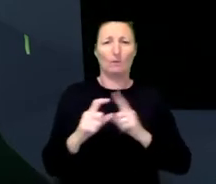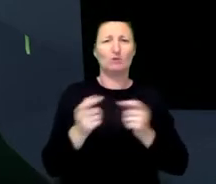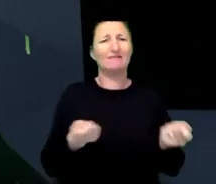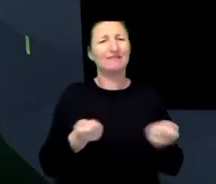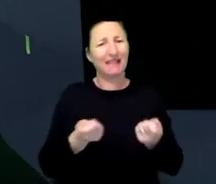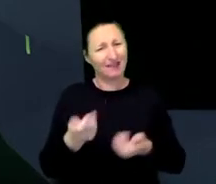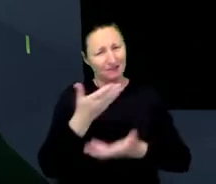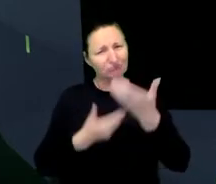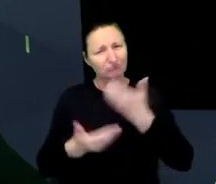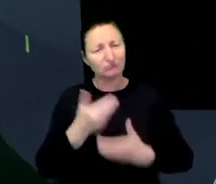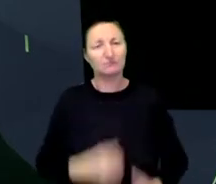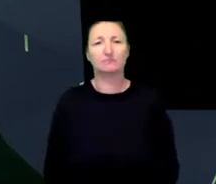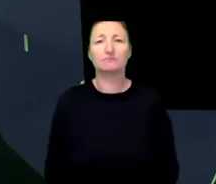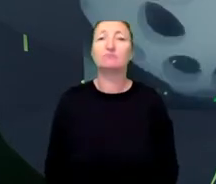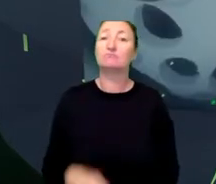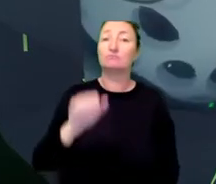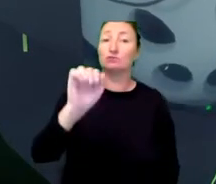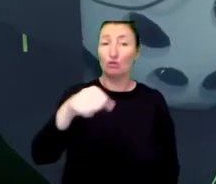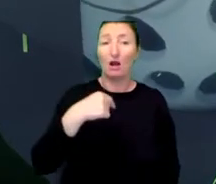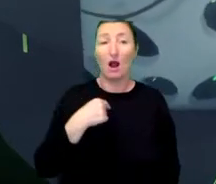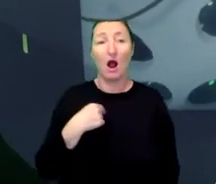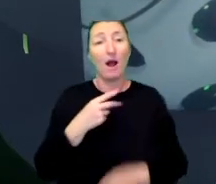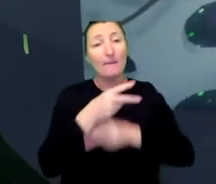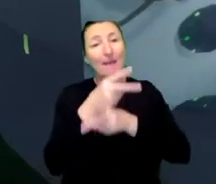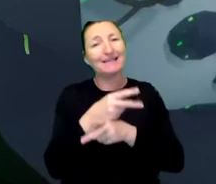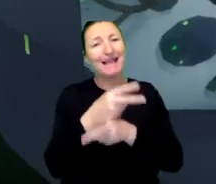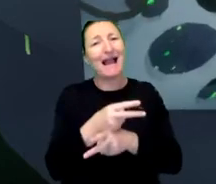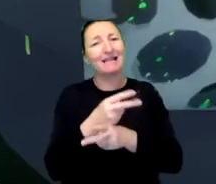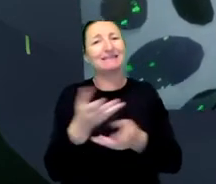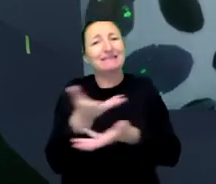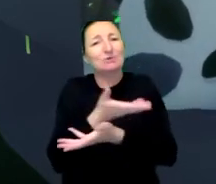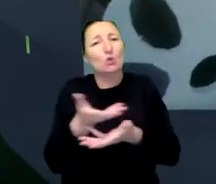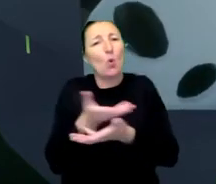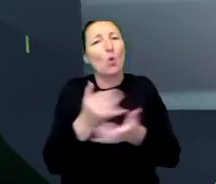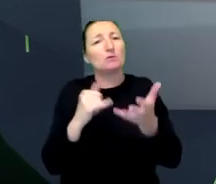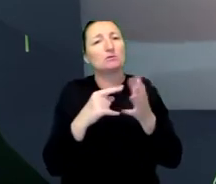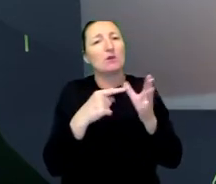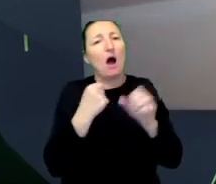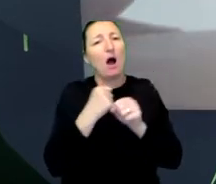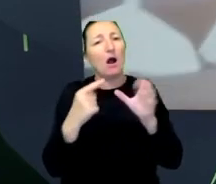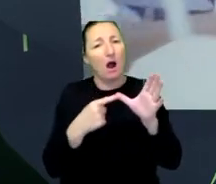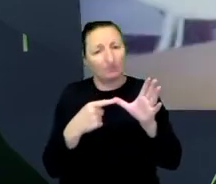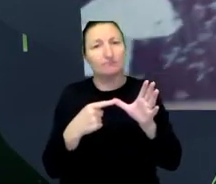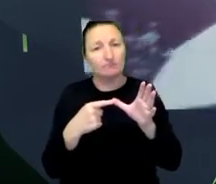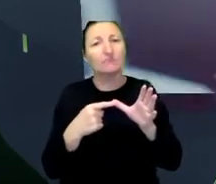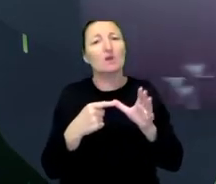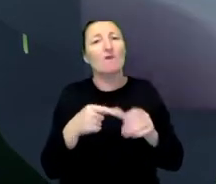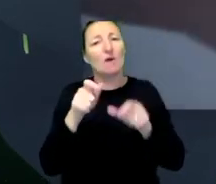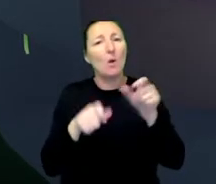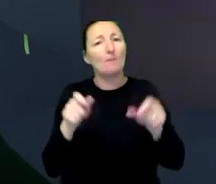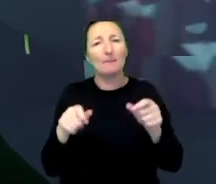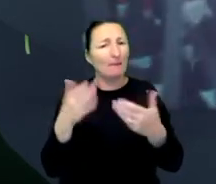one of the maintainers of the Discord server together with Arthur. And yeah, for people who maybe don't know,